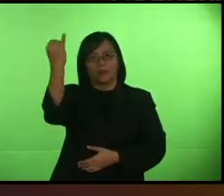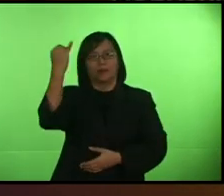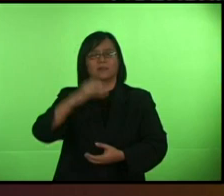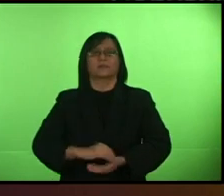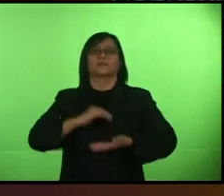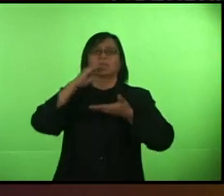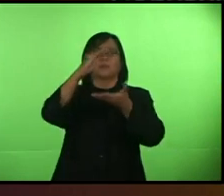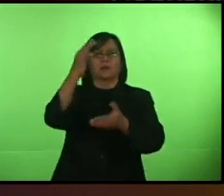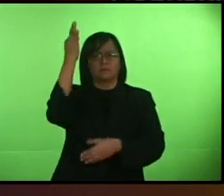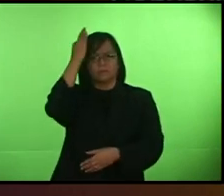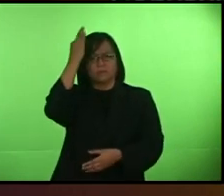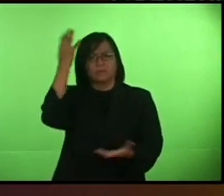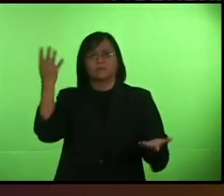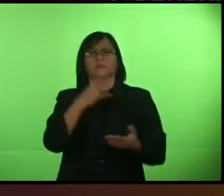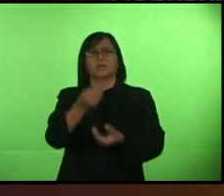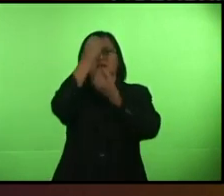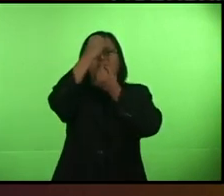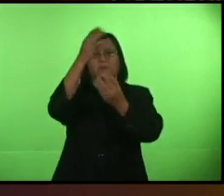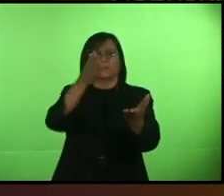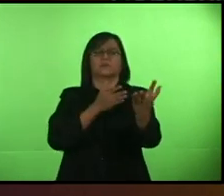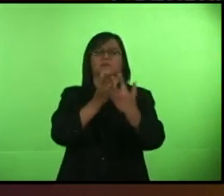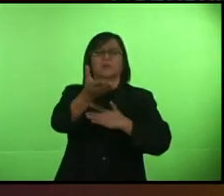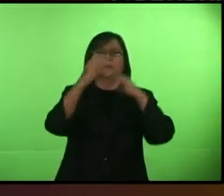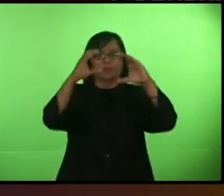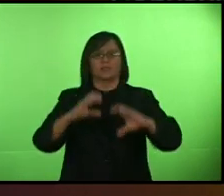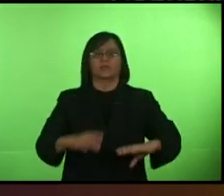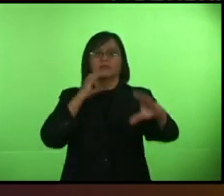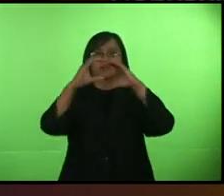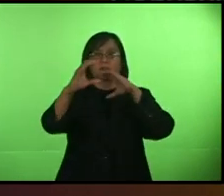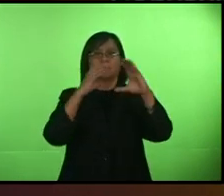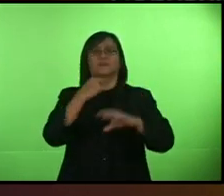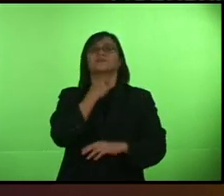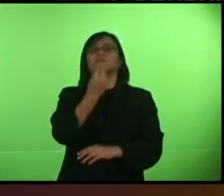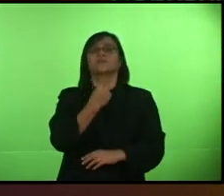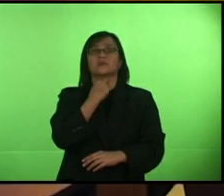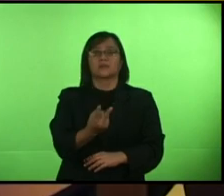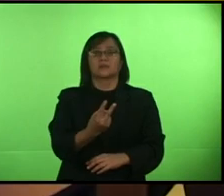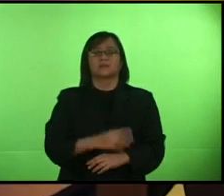ideas, thoughts, and information through a spoken language.